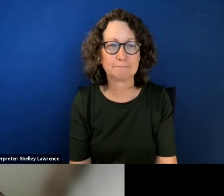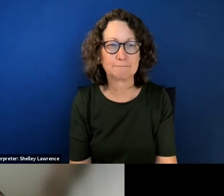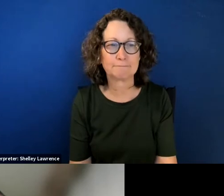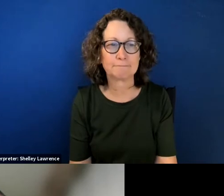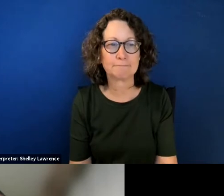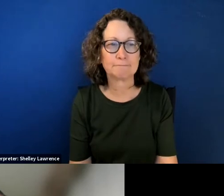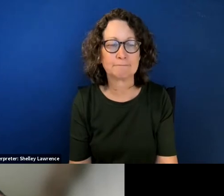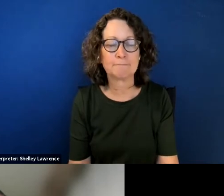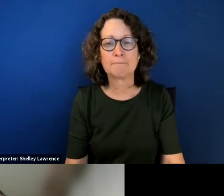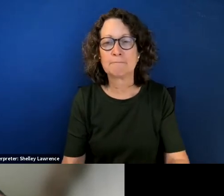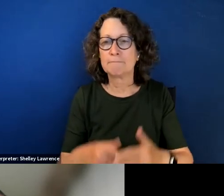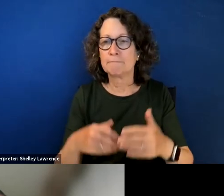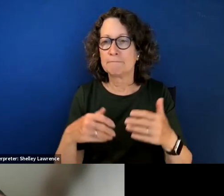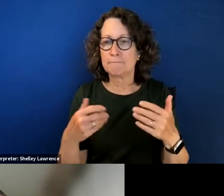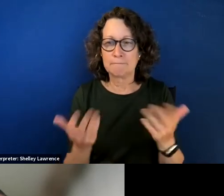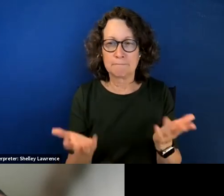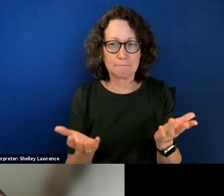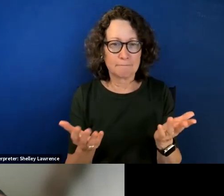So